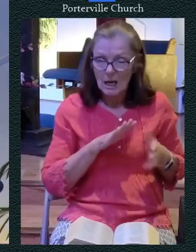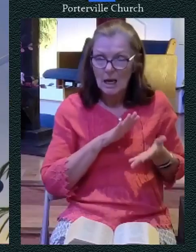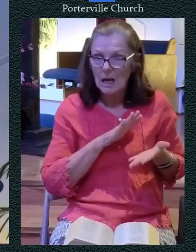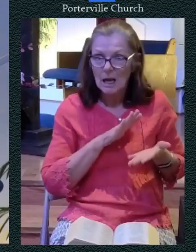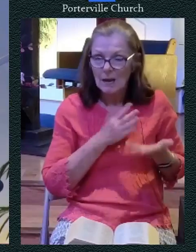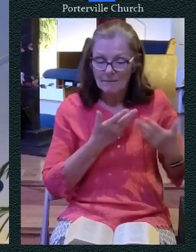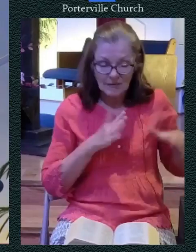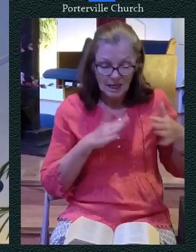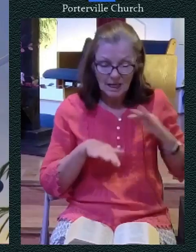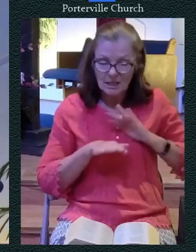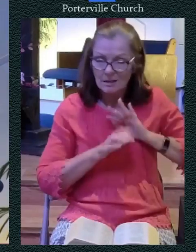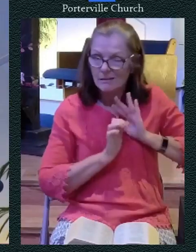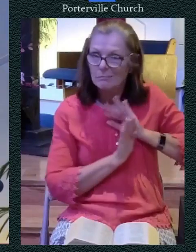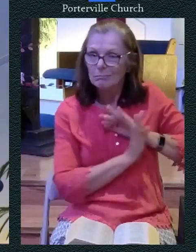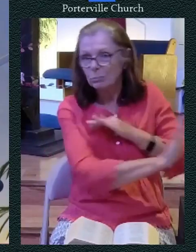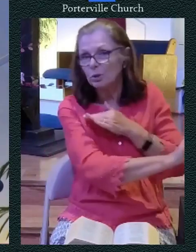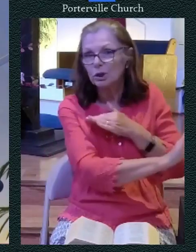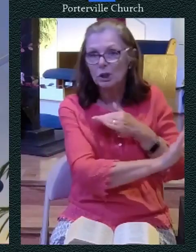of my heart.